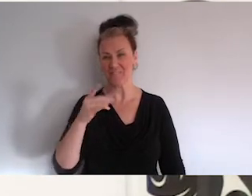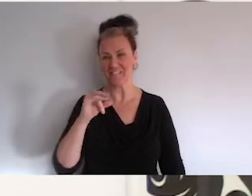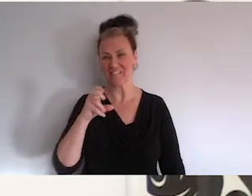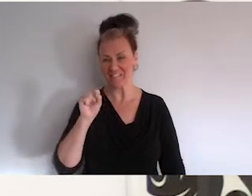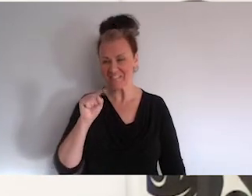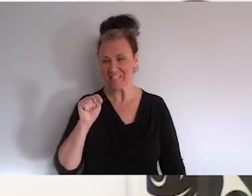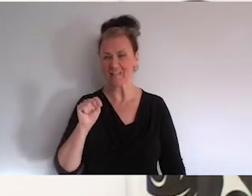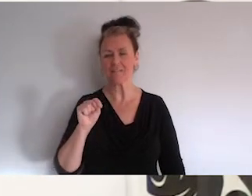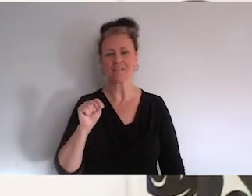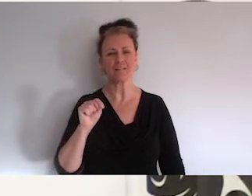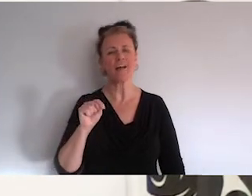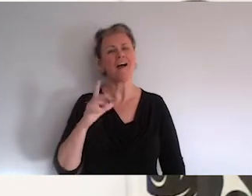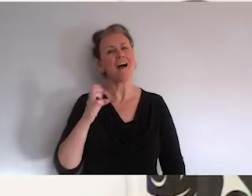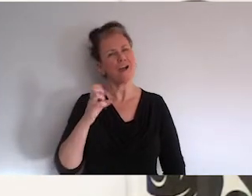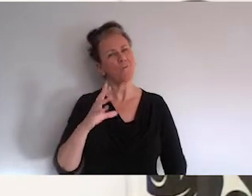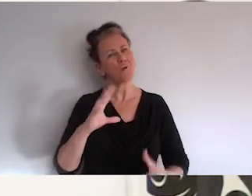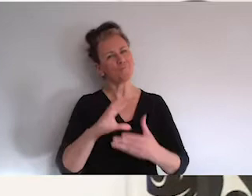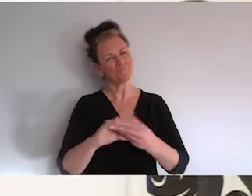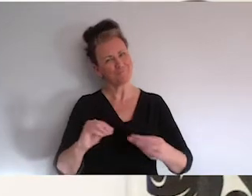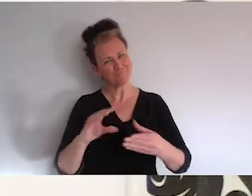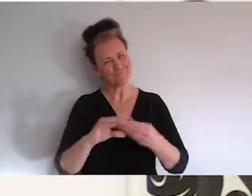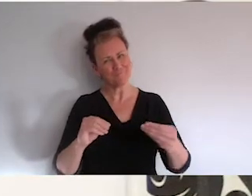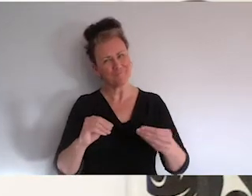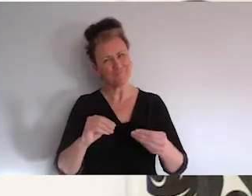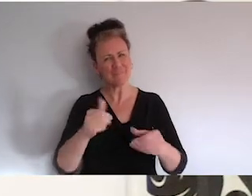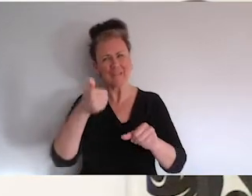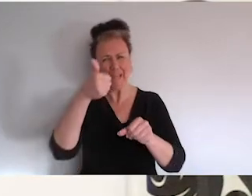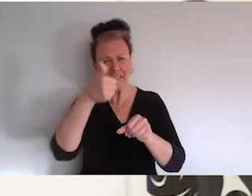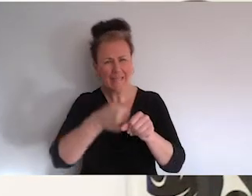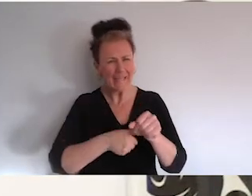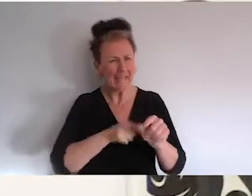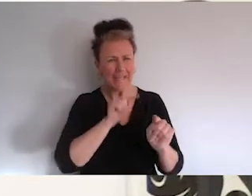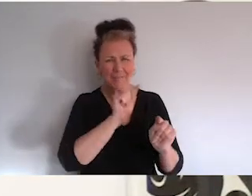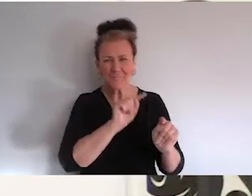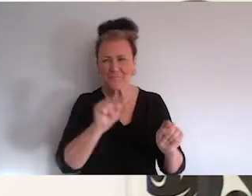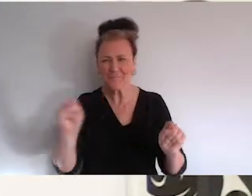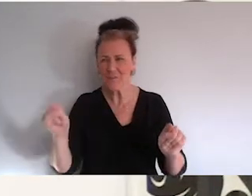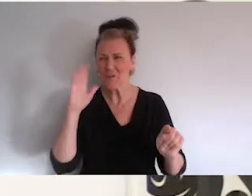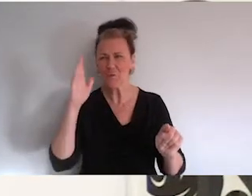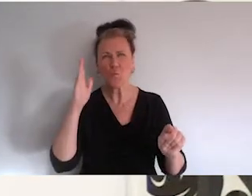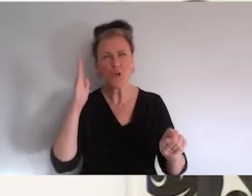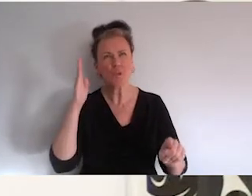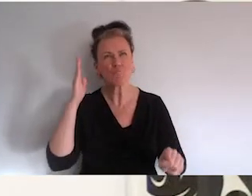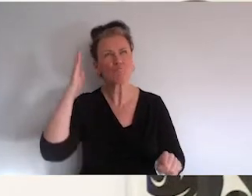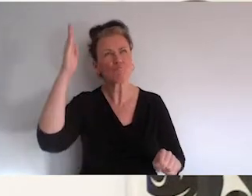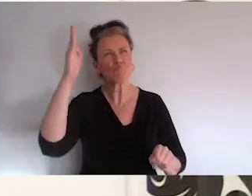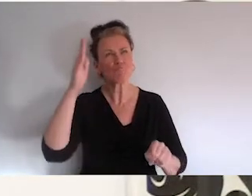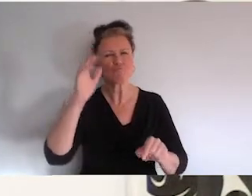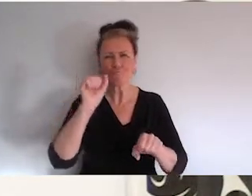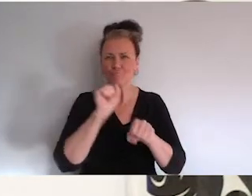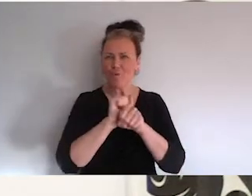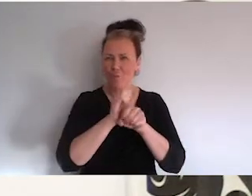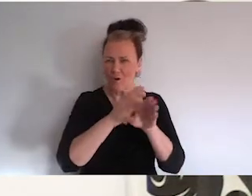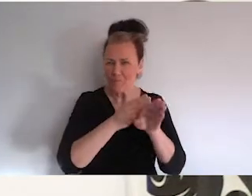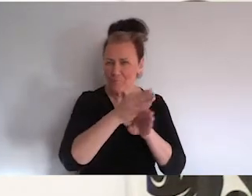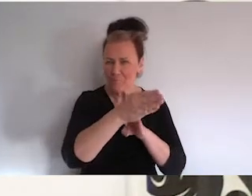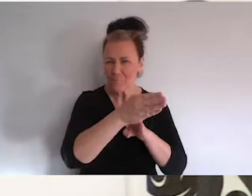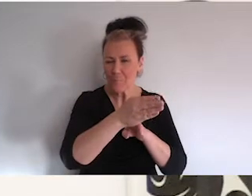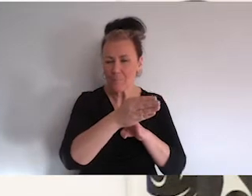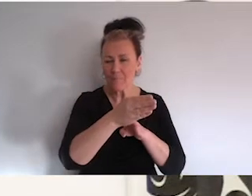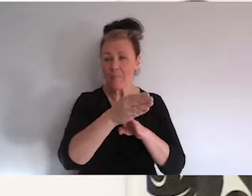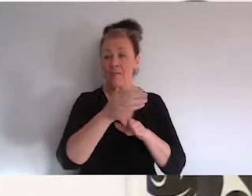you all will be embarking on professions that are some of the